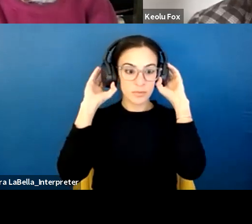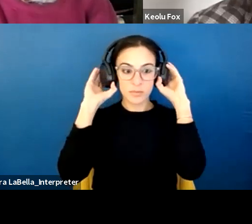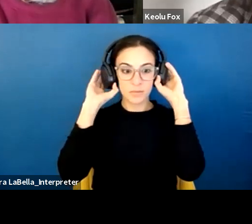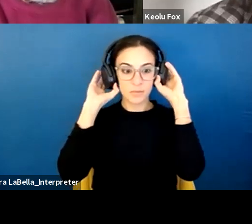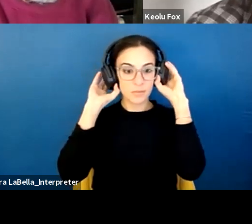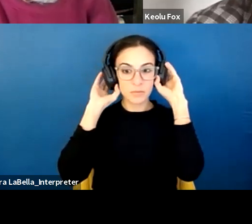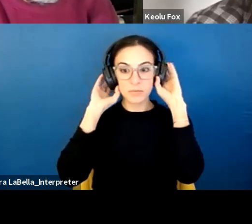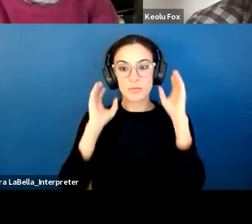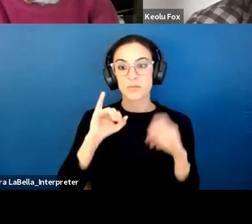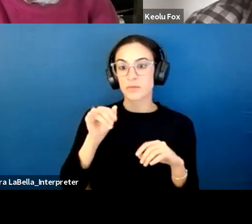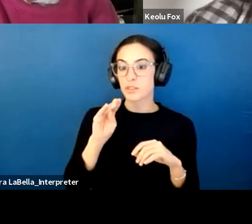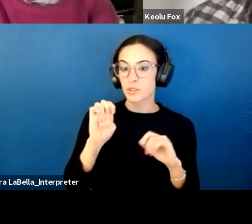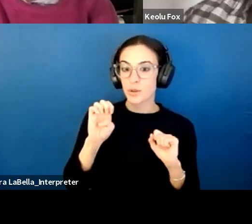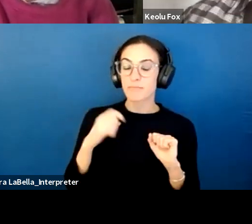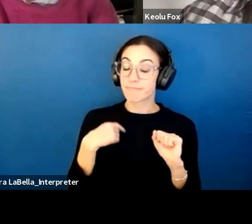I guess